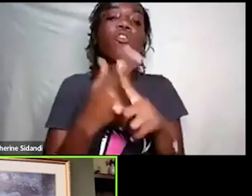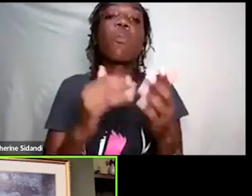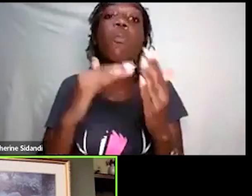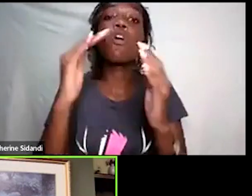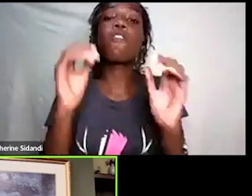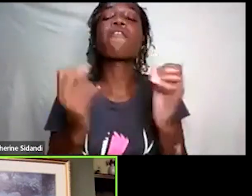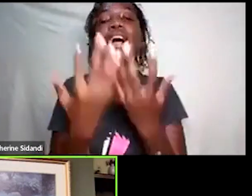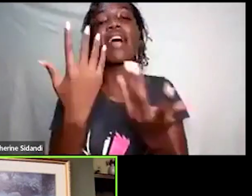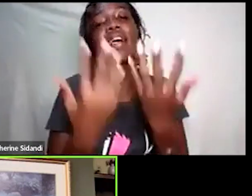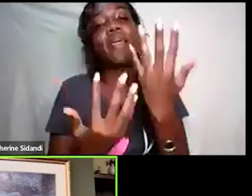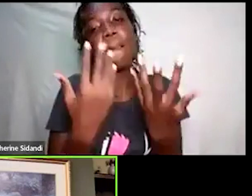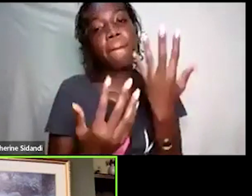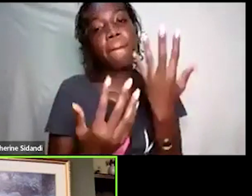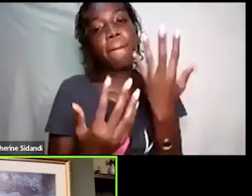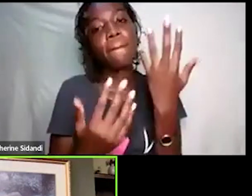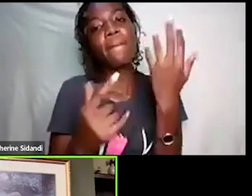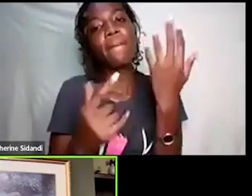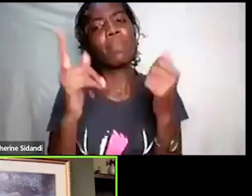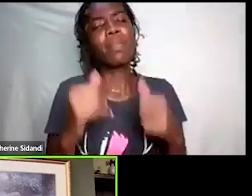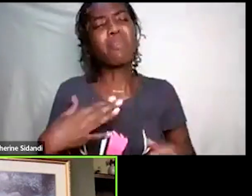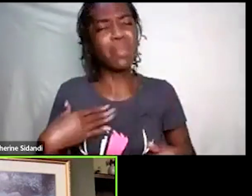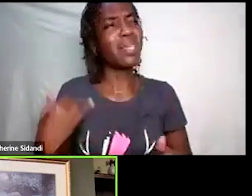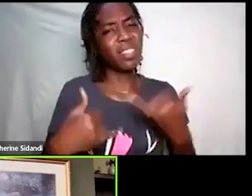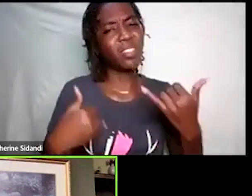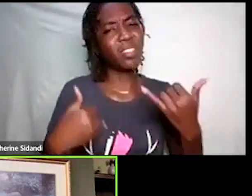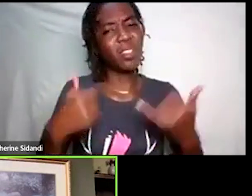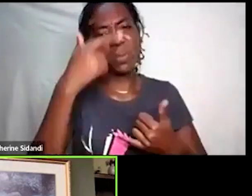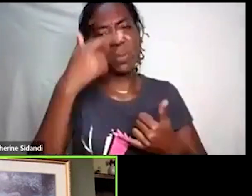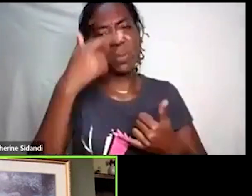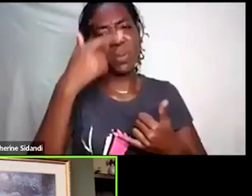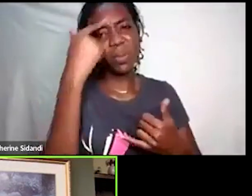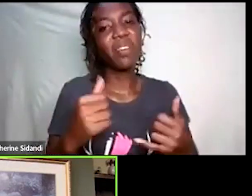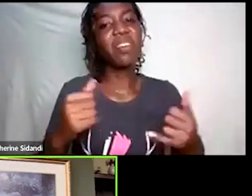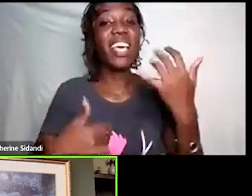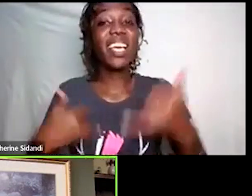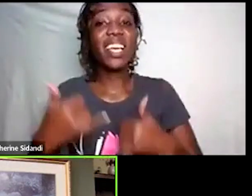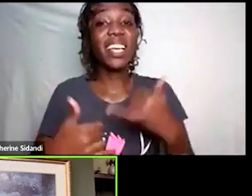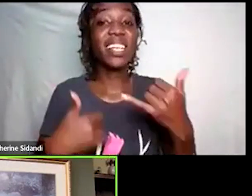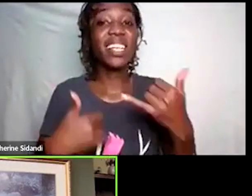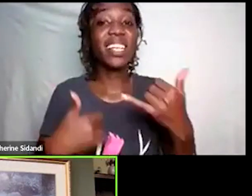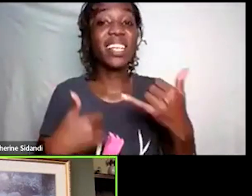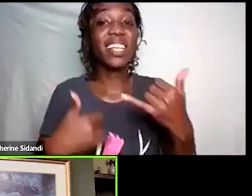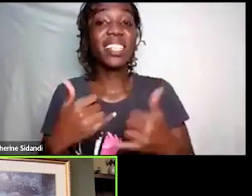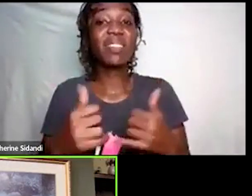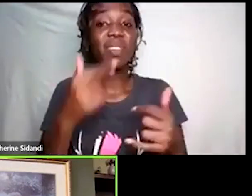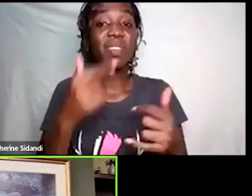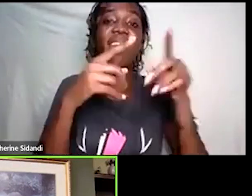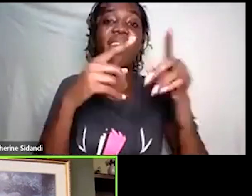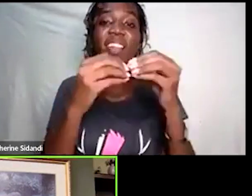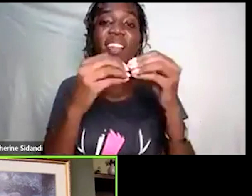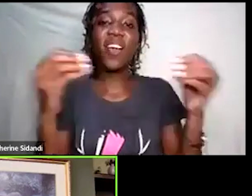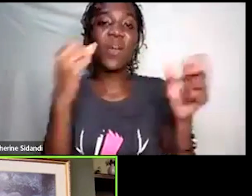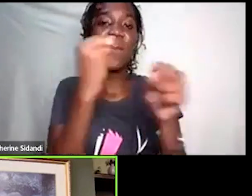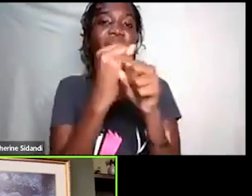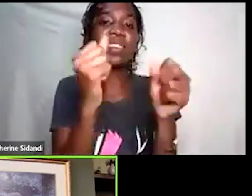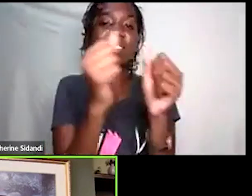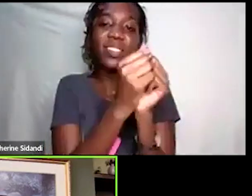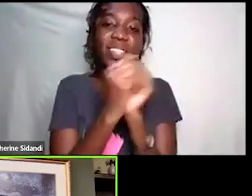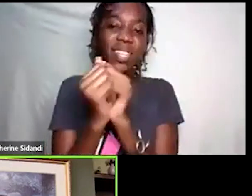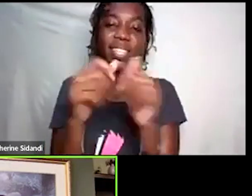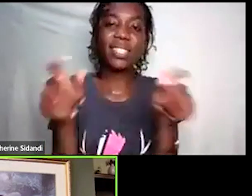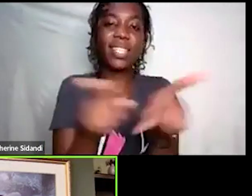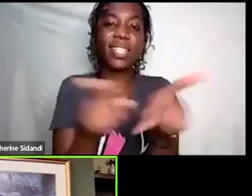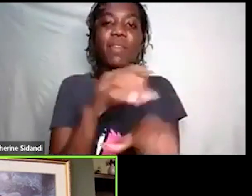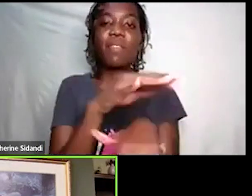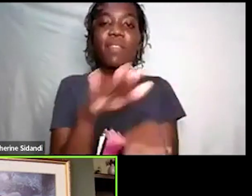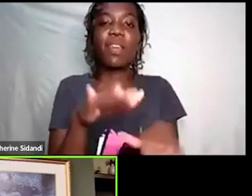fun? I will say there was a lot of fun, especially when we were doing long travels and working together in some same environments, but not